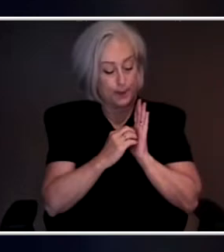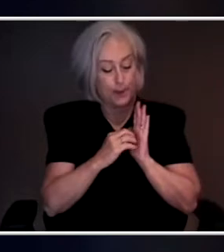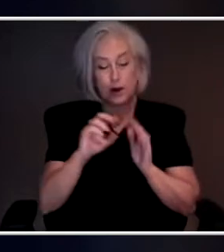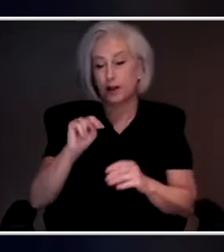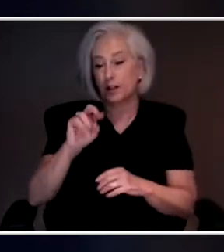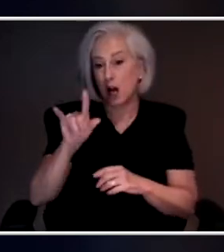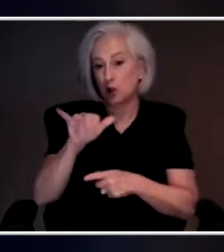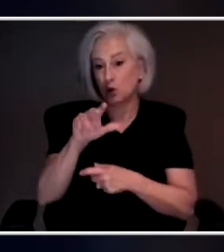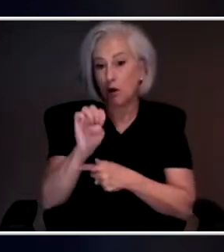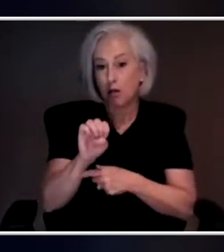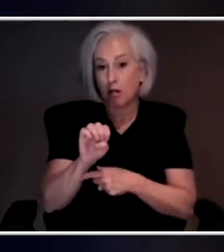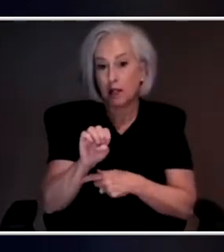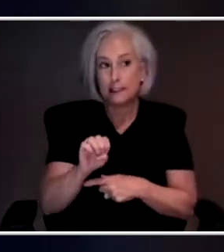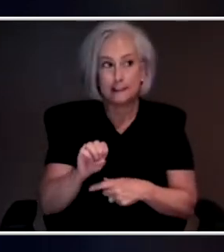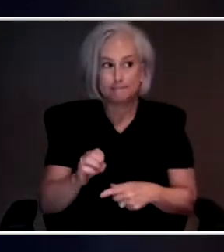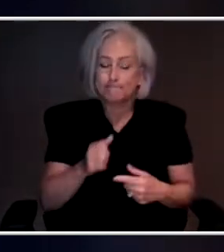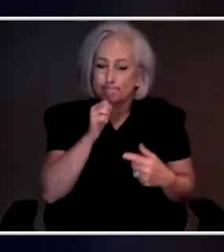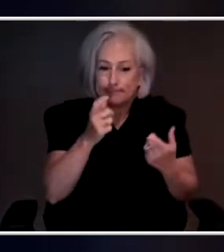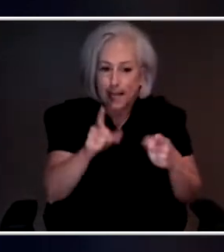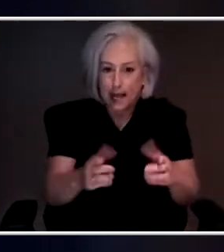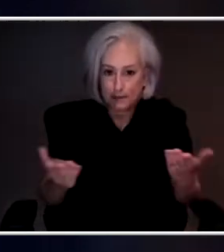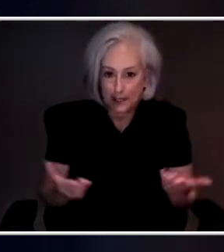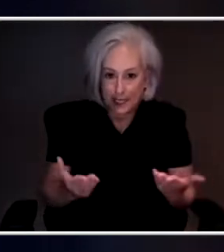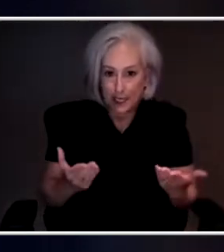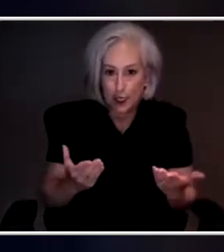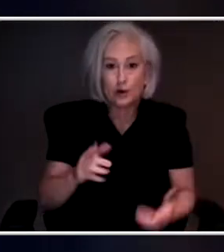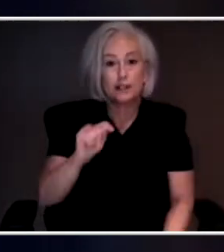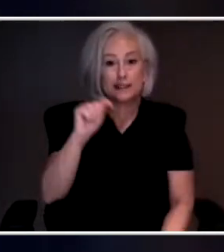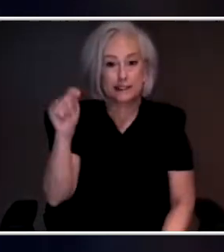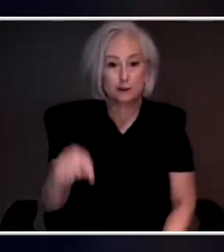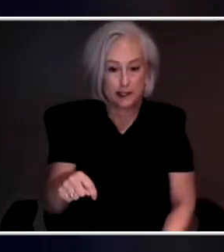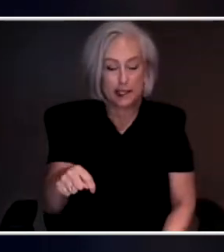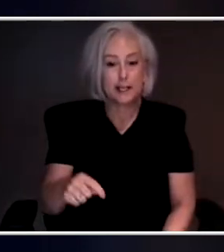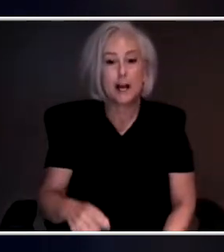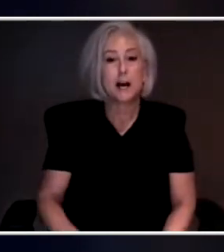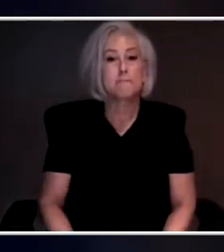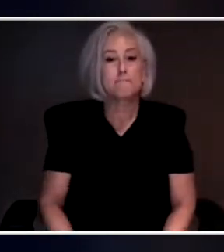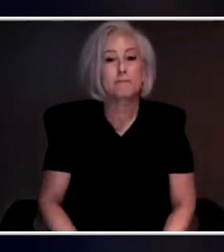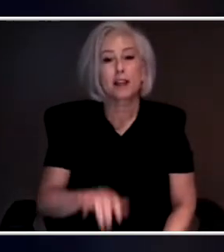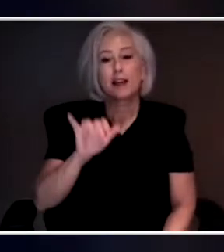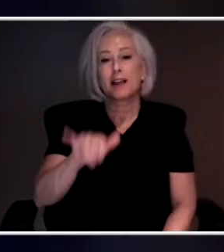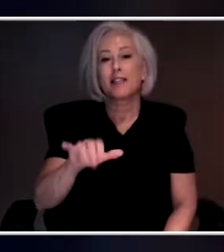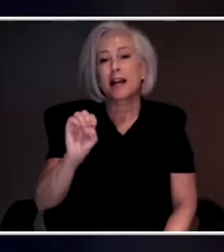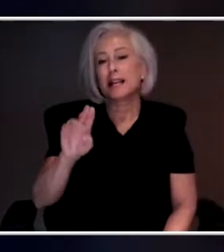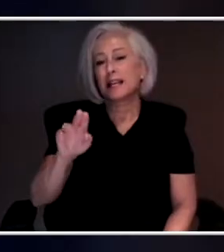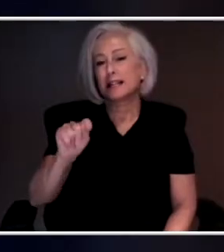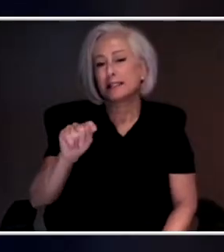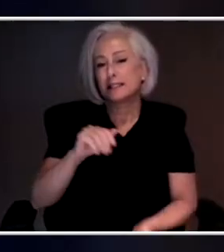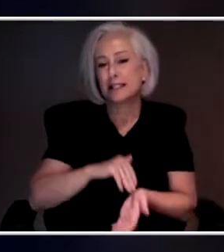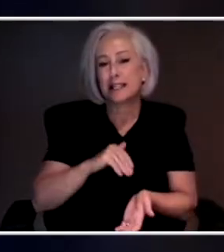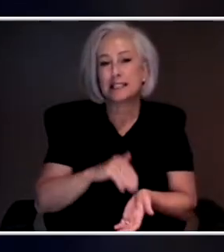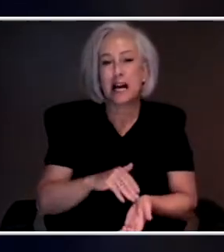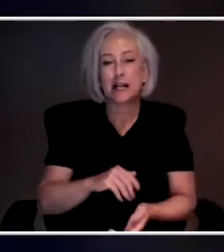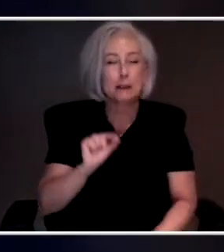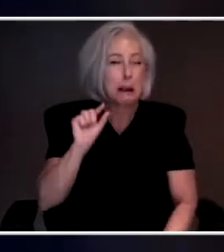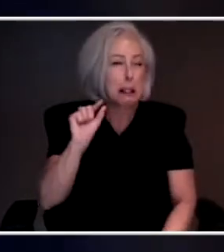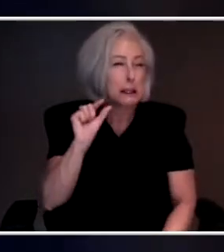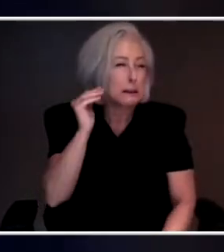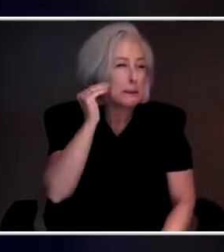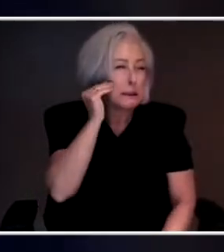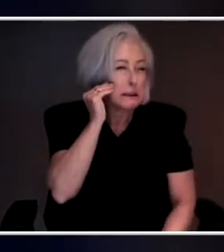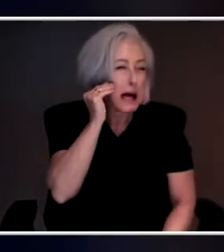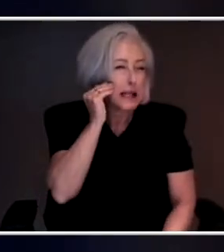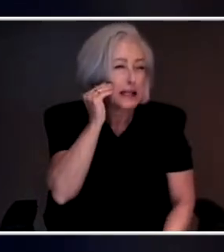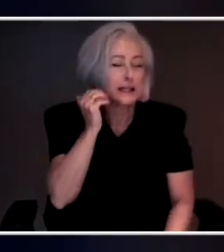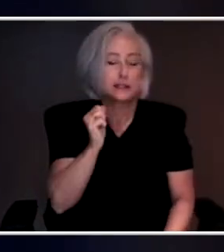Topeka. And the specialist, ear, nose, and throat specialist who I visited with had maybe passing knowledge that it was out there,